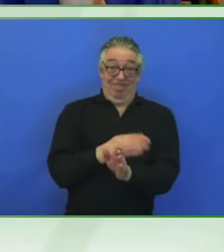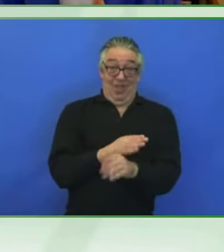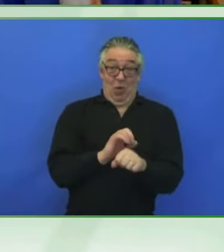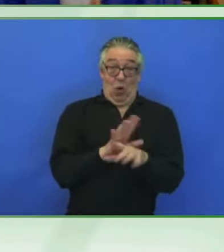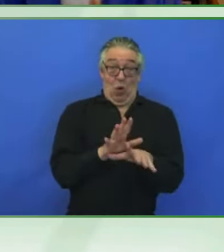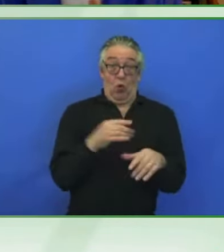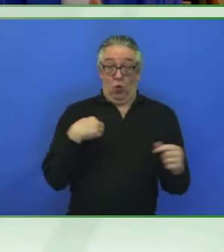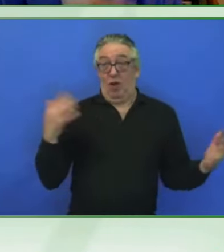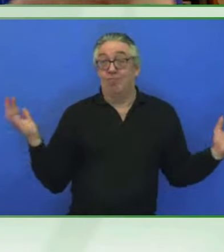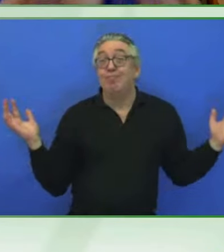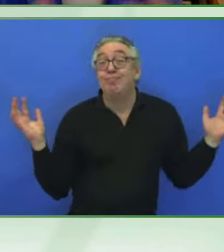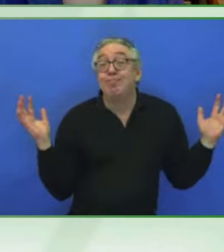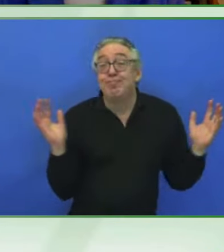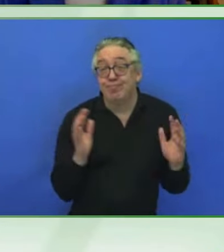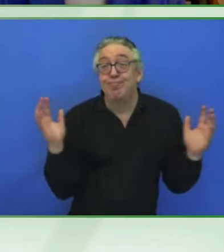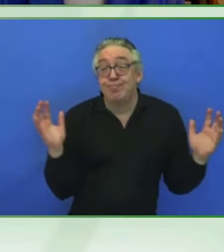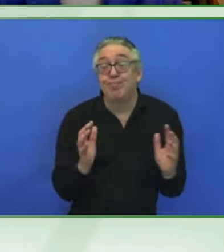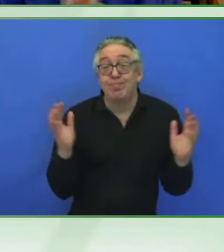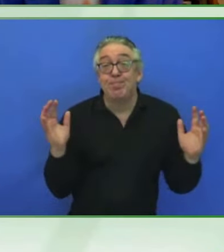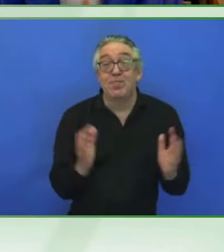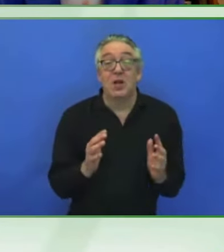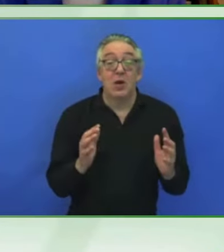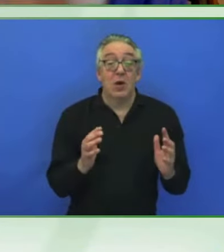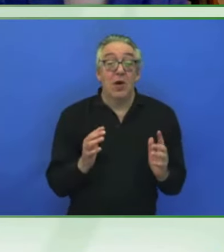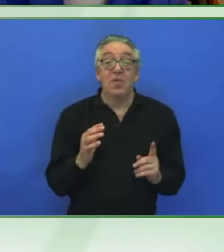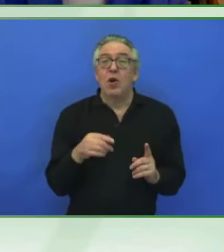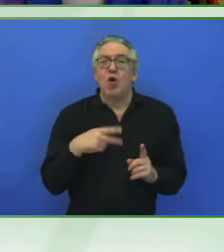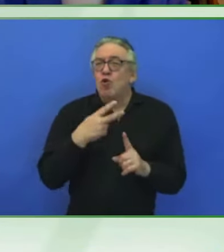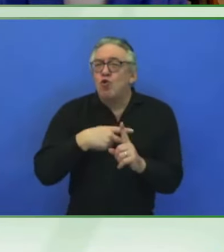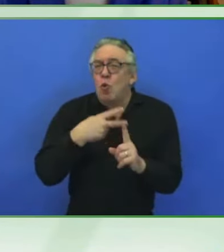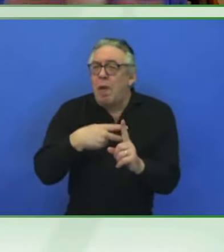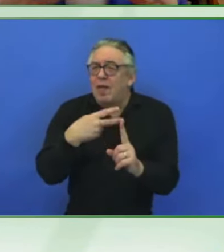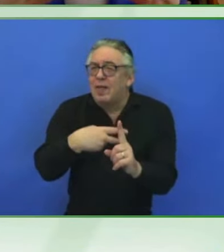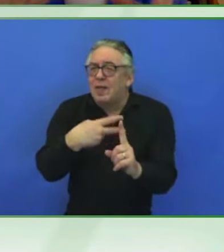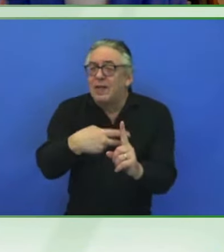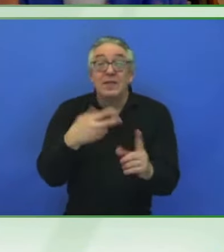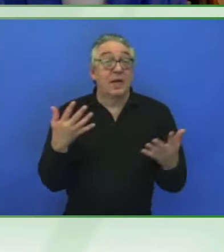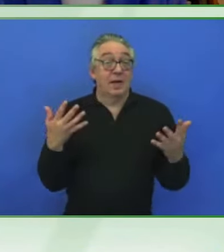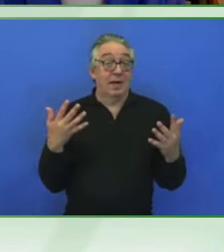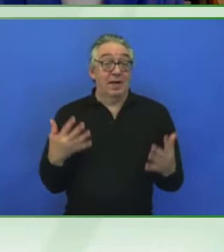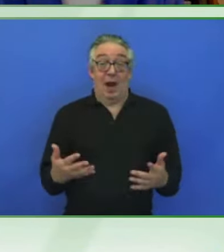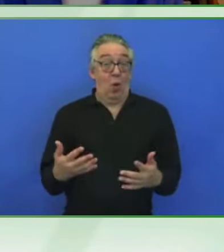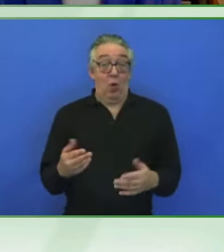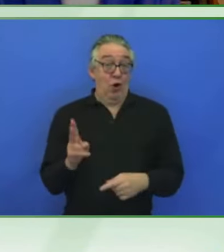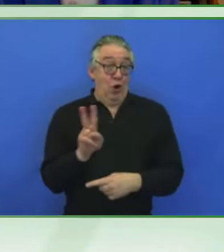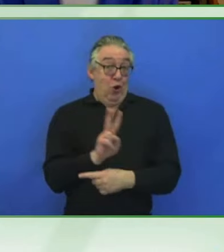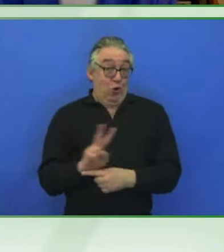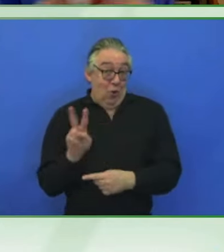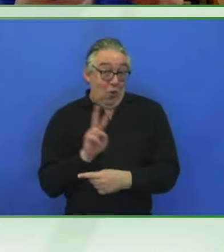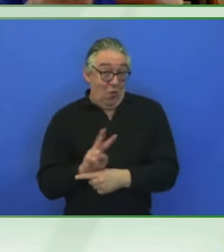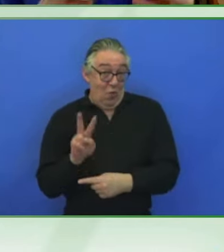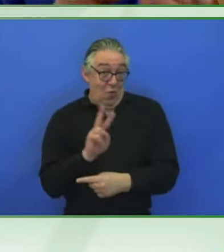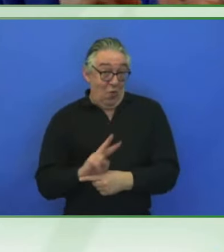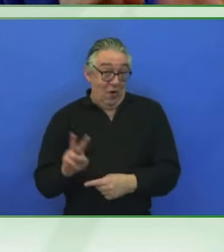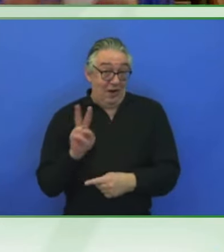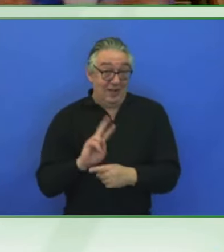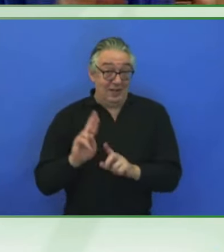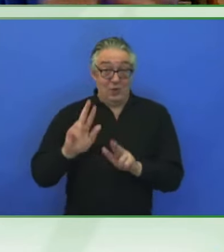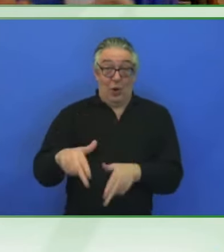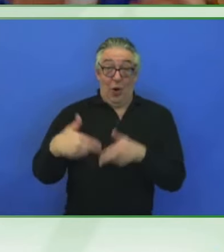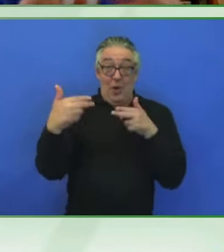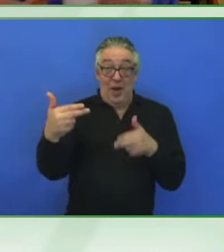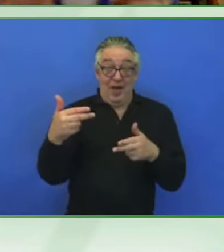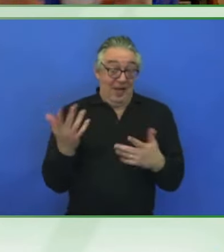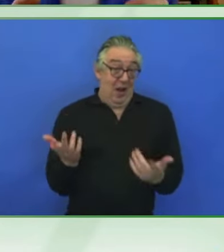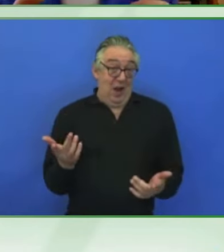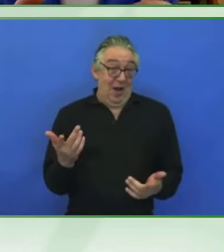every 2 months. Now we meet every 2 weeks online. The benefit of this, we're much more flexible. We're able to go